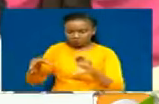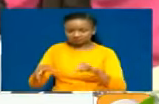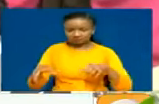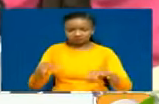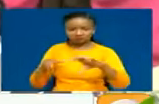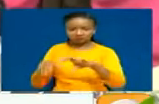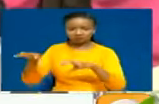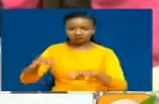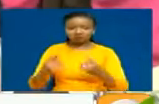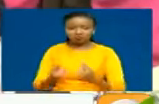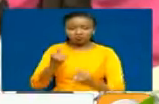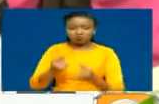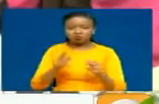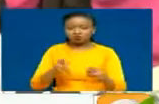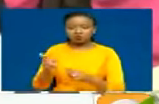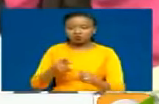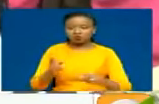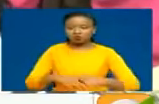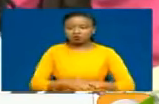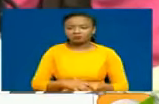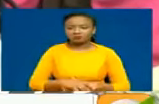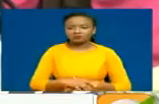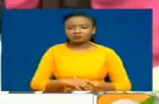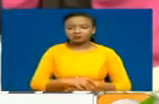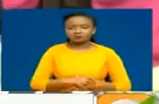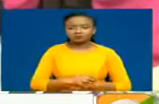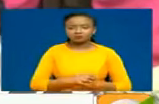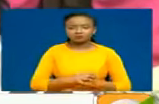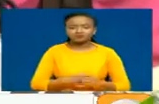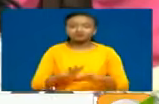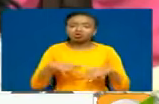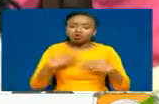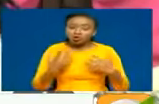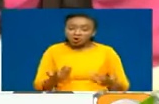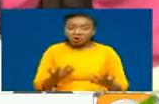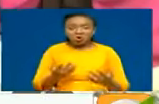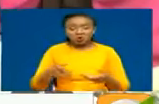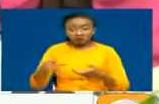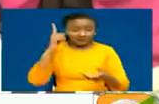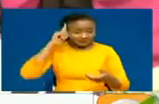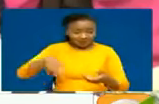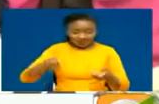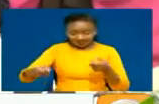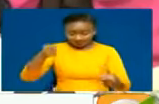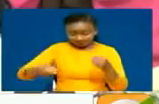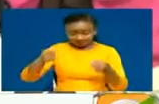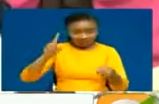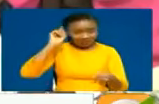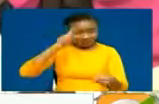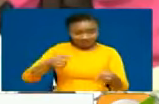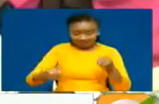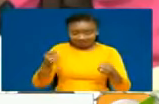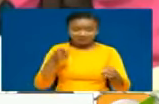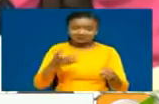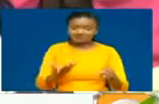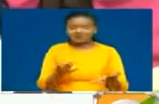meko nipikage nayo. Ama niende upande wa kwa makaa, juu makaa labda